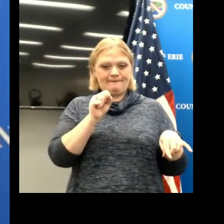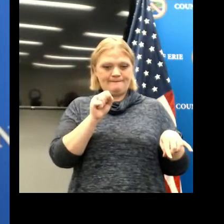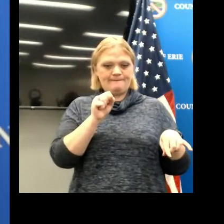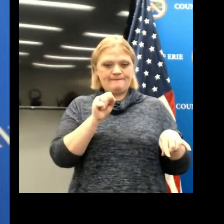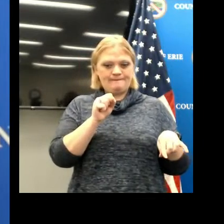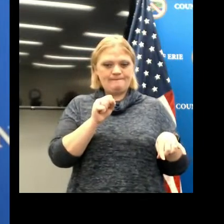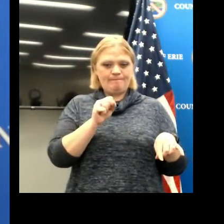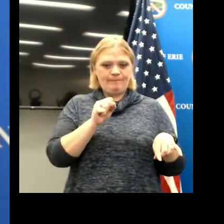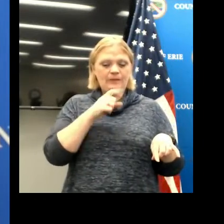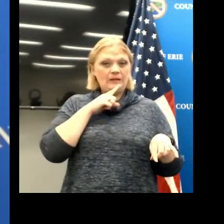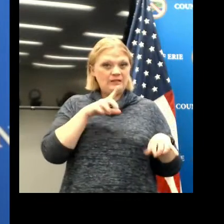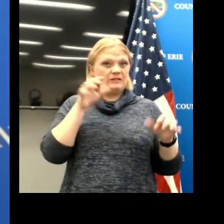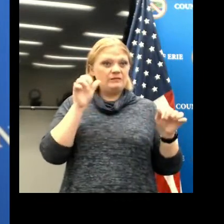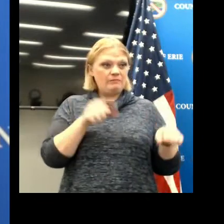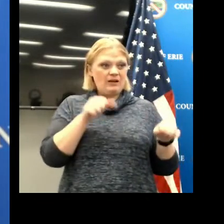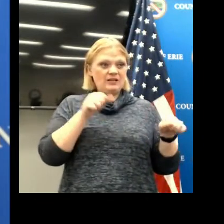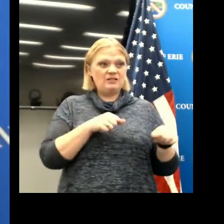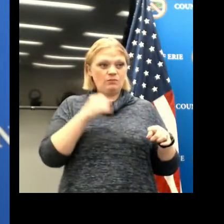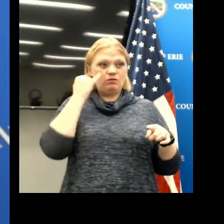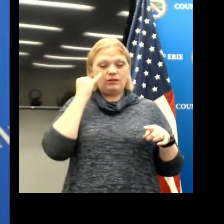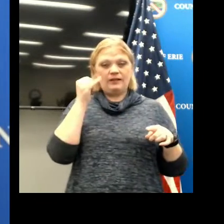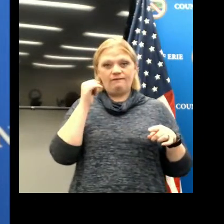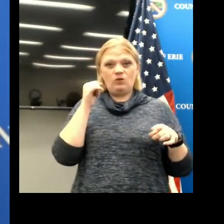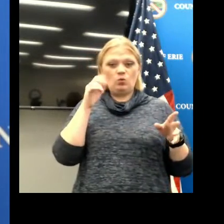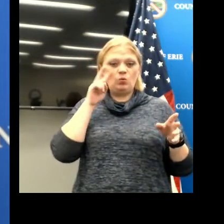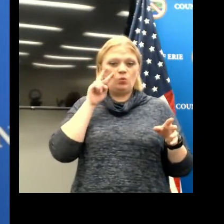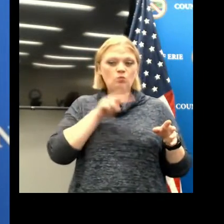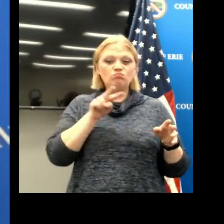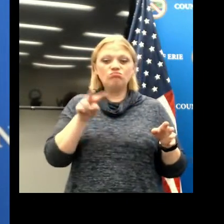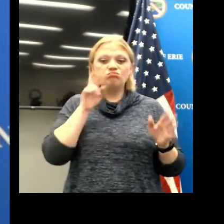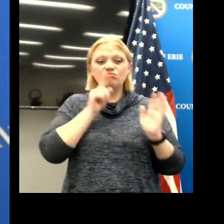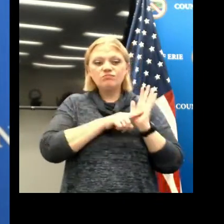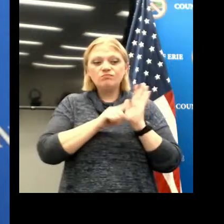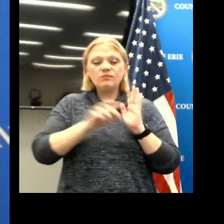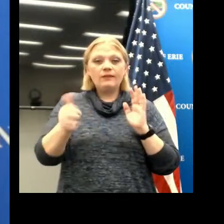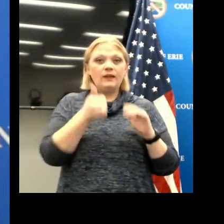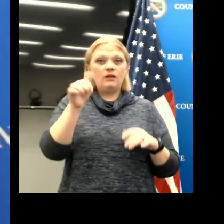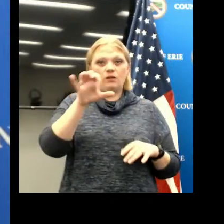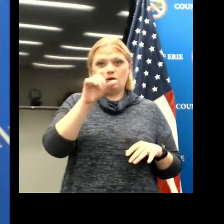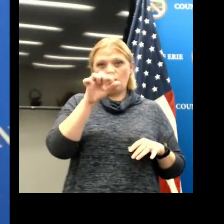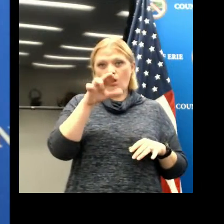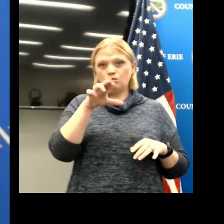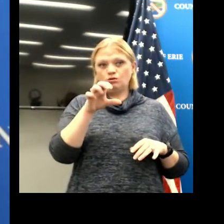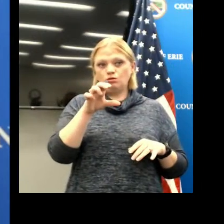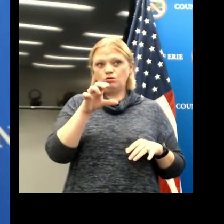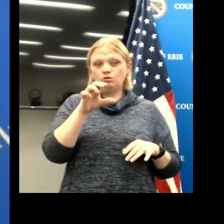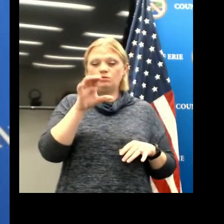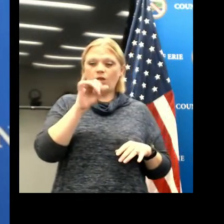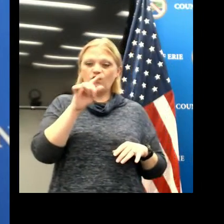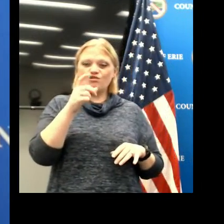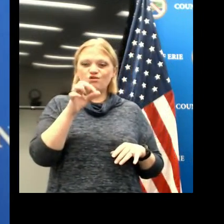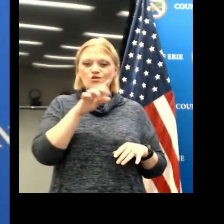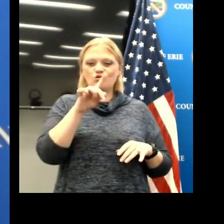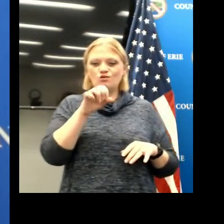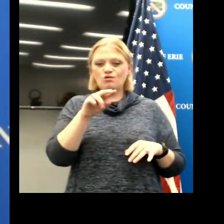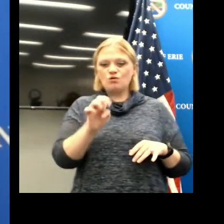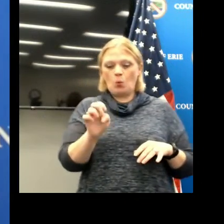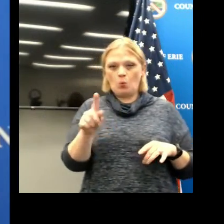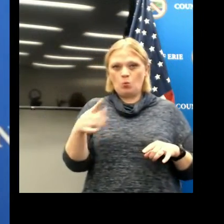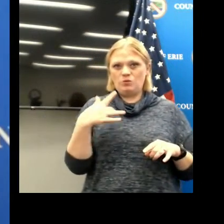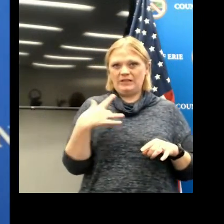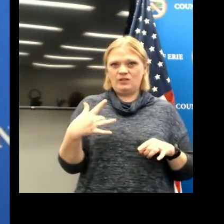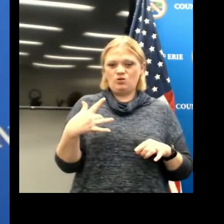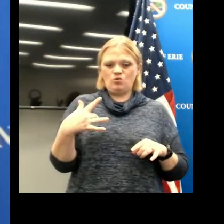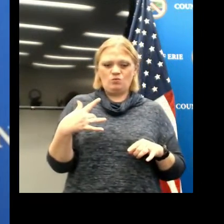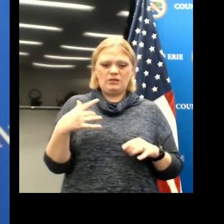It is quite possible, and if you look at the other cluster zones across New York State, there's usually a very large yellow zone and then a